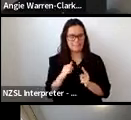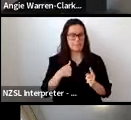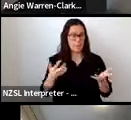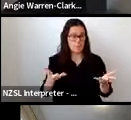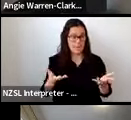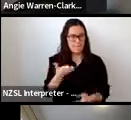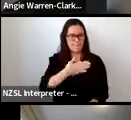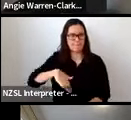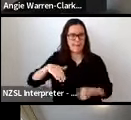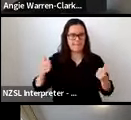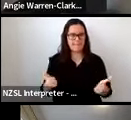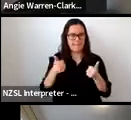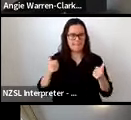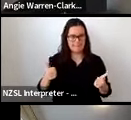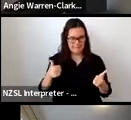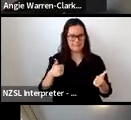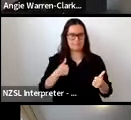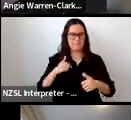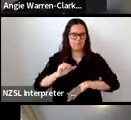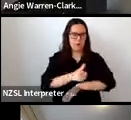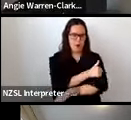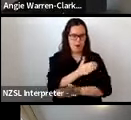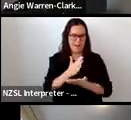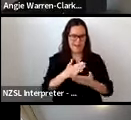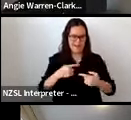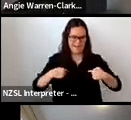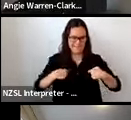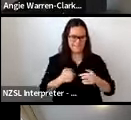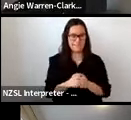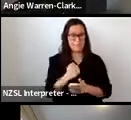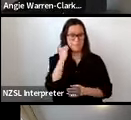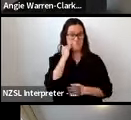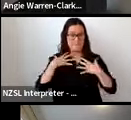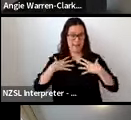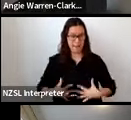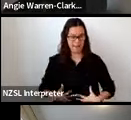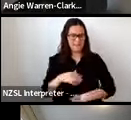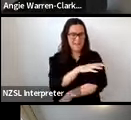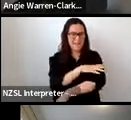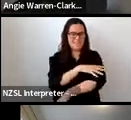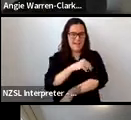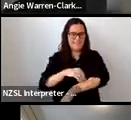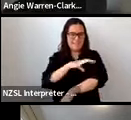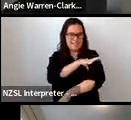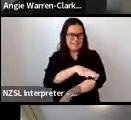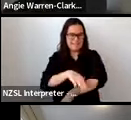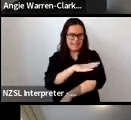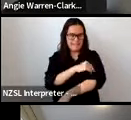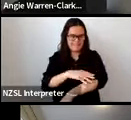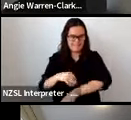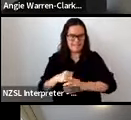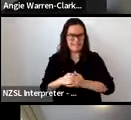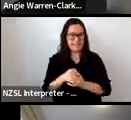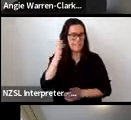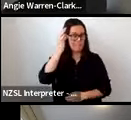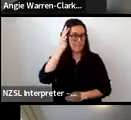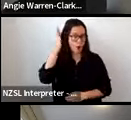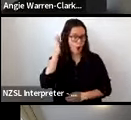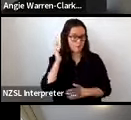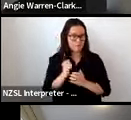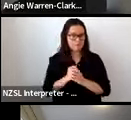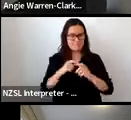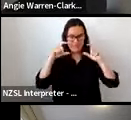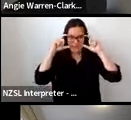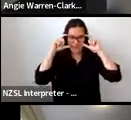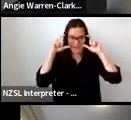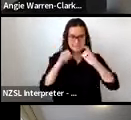in Tauranga. I'm wearing black with fluffy sleeves, blonde hair, glasses. That's